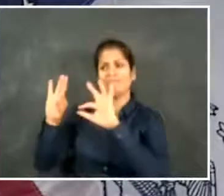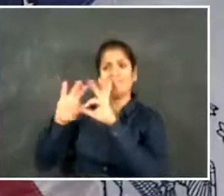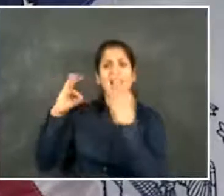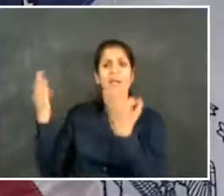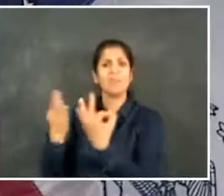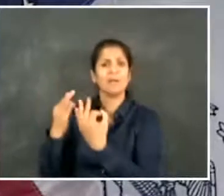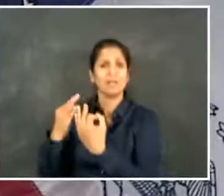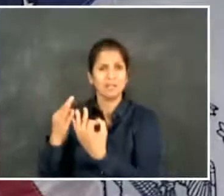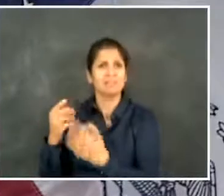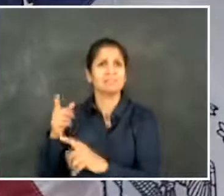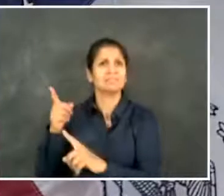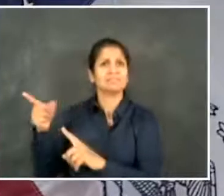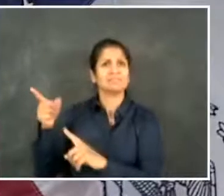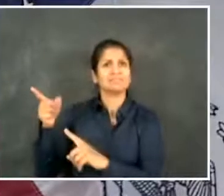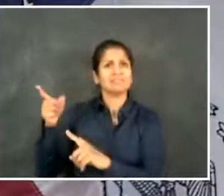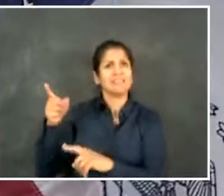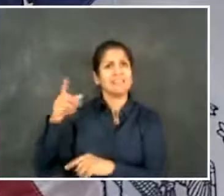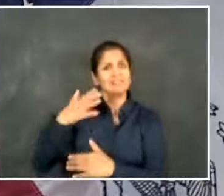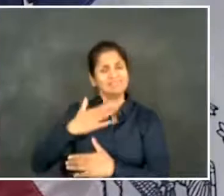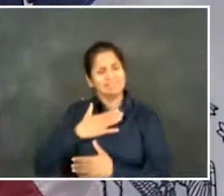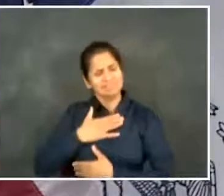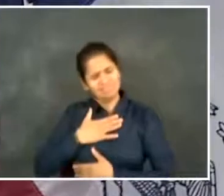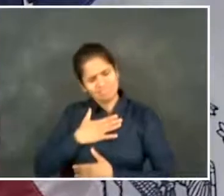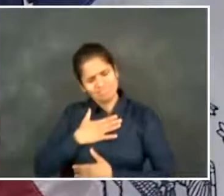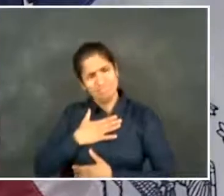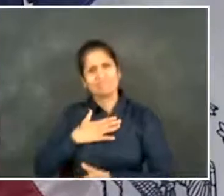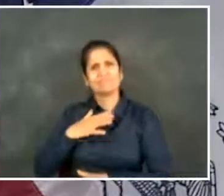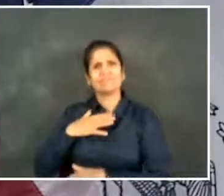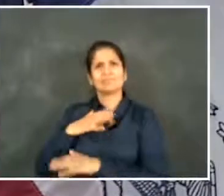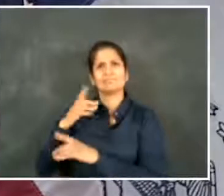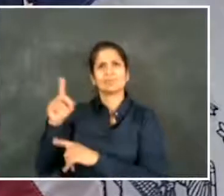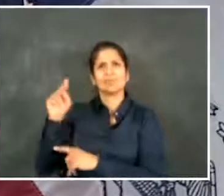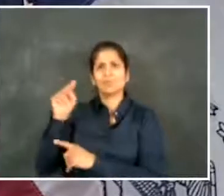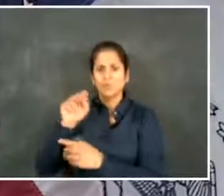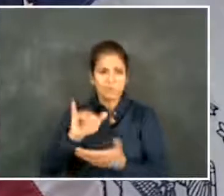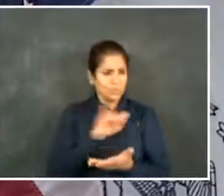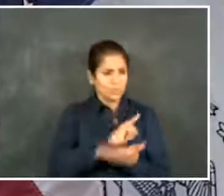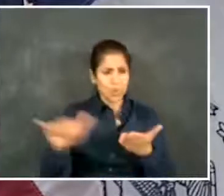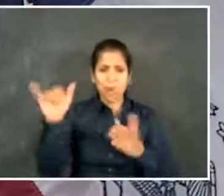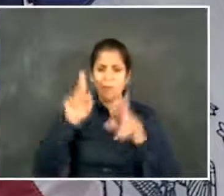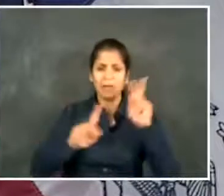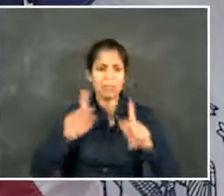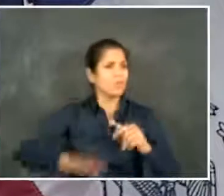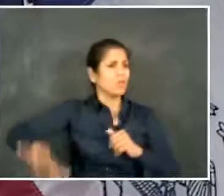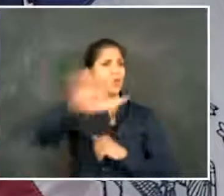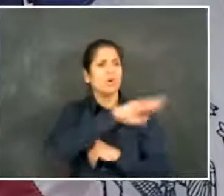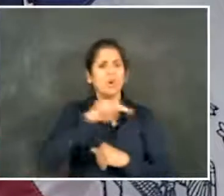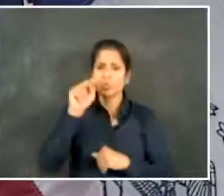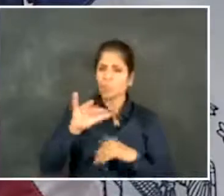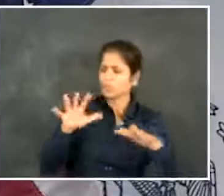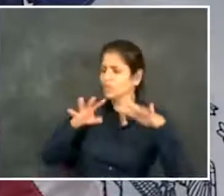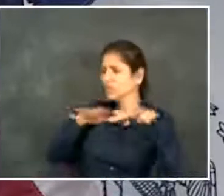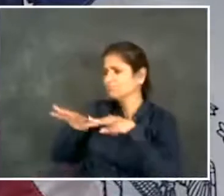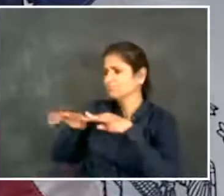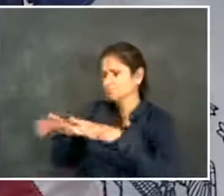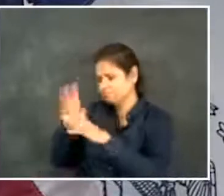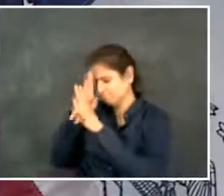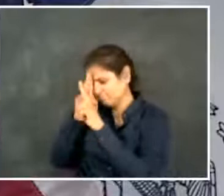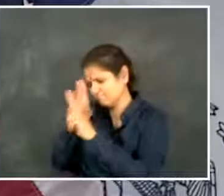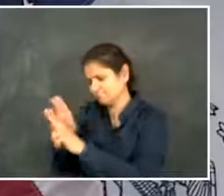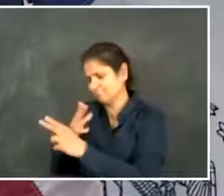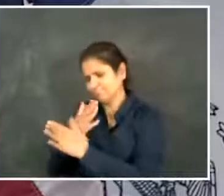you. And we're going to find a way to create a special memorial for Paul here in New York